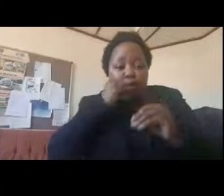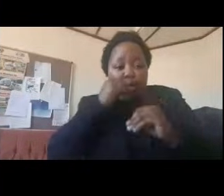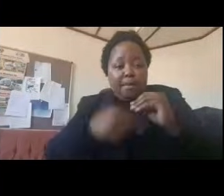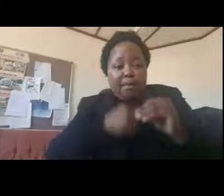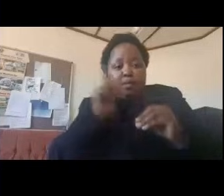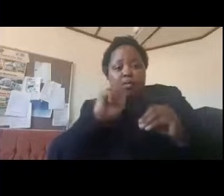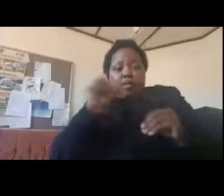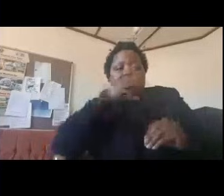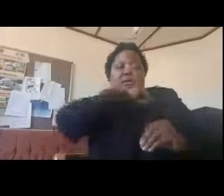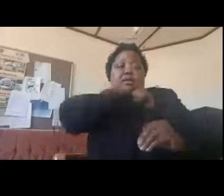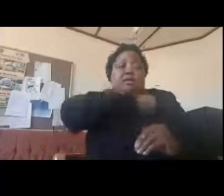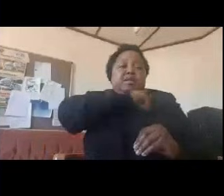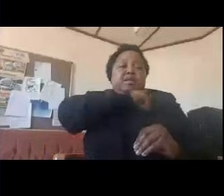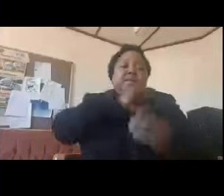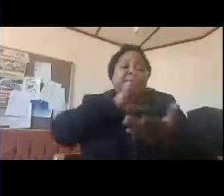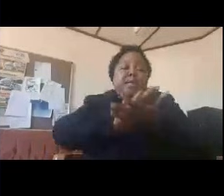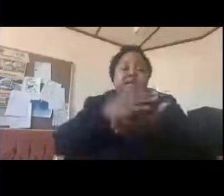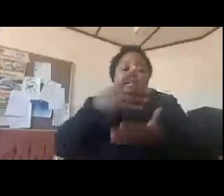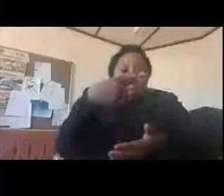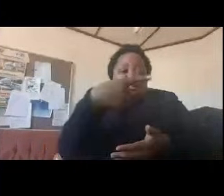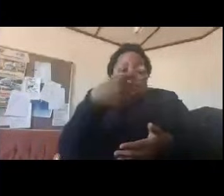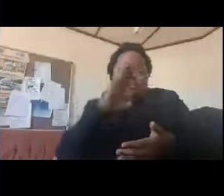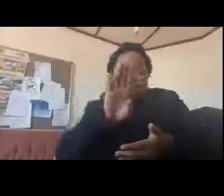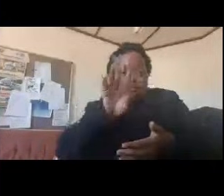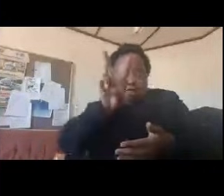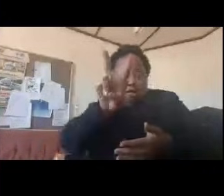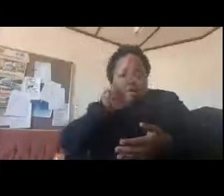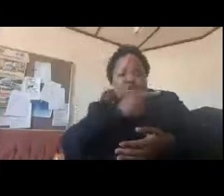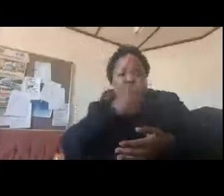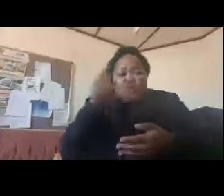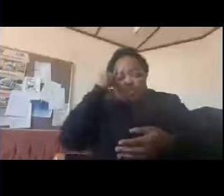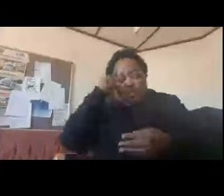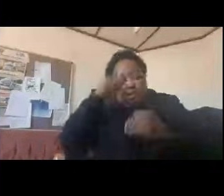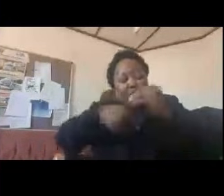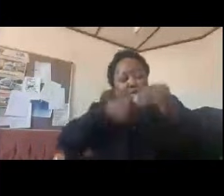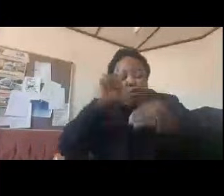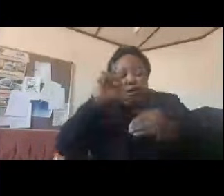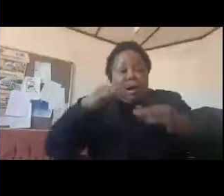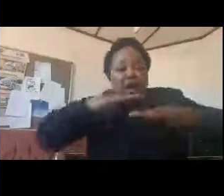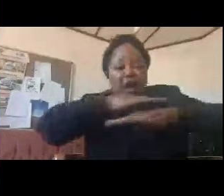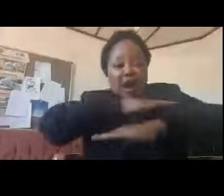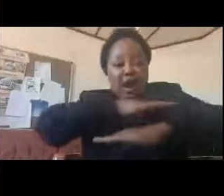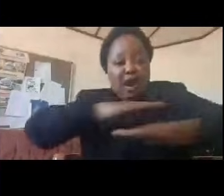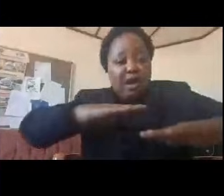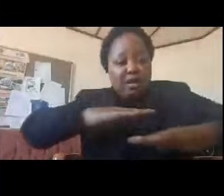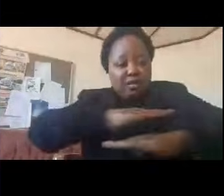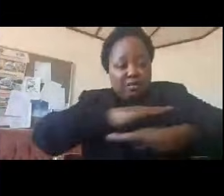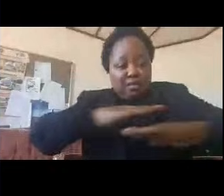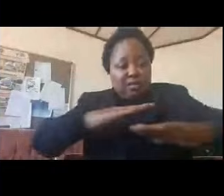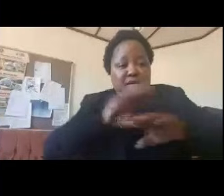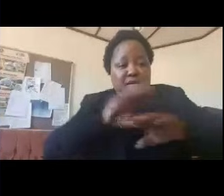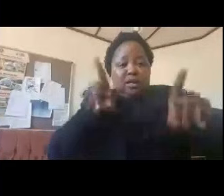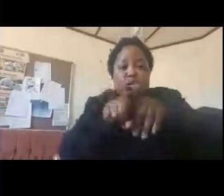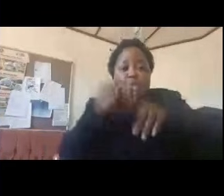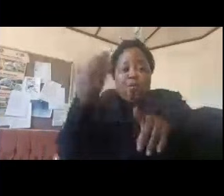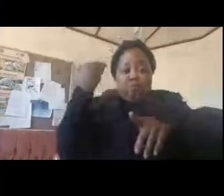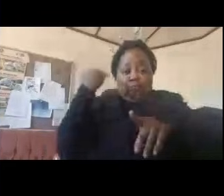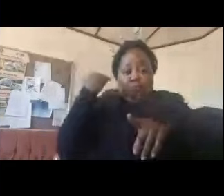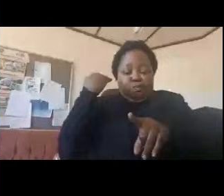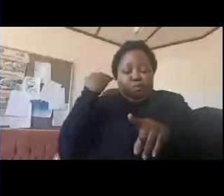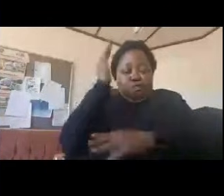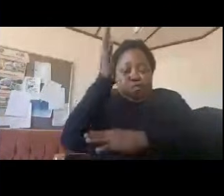disability and GBV, we think about access. Like the previous presenter mentioned